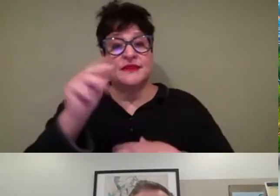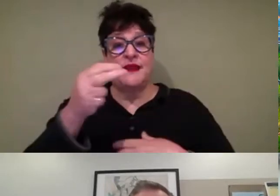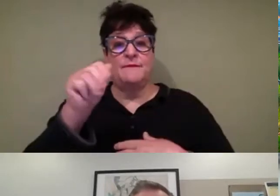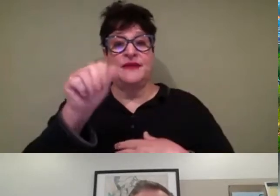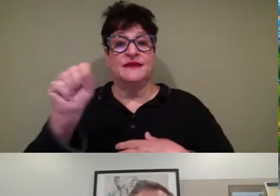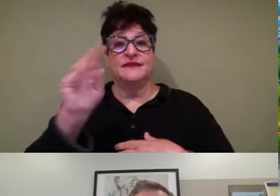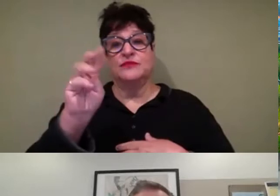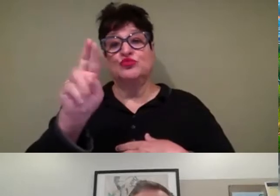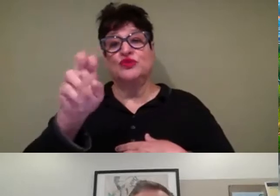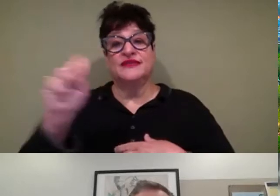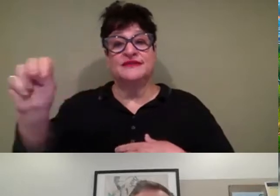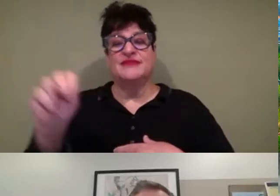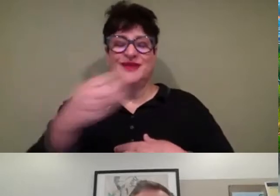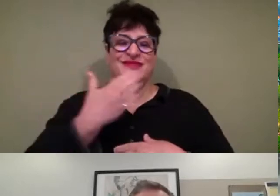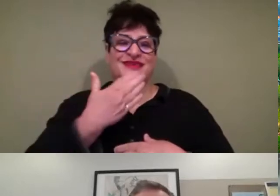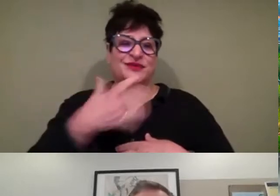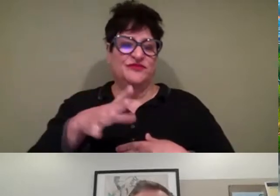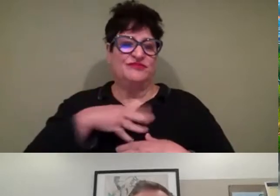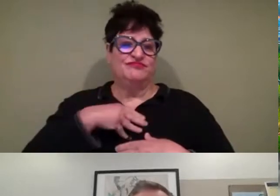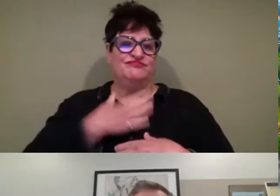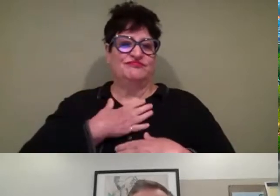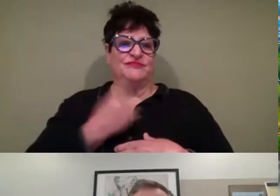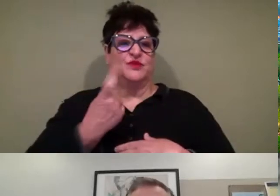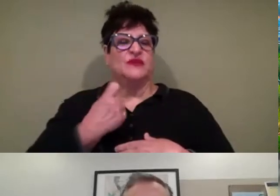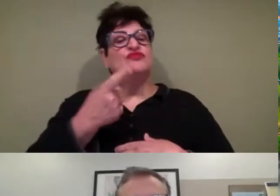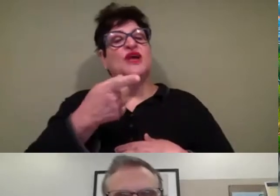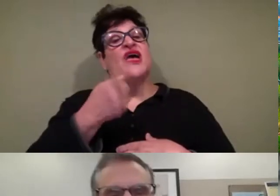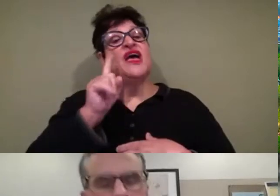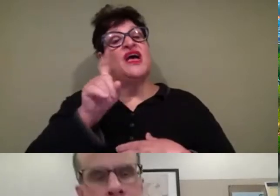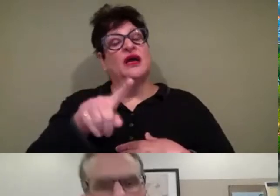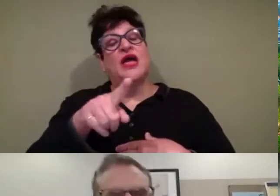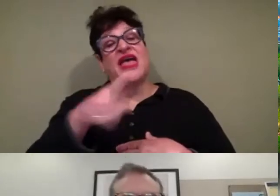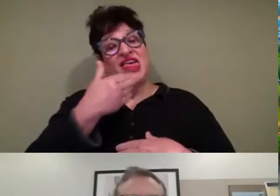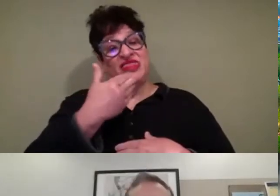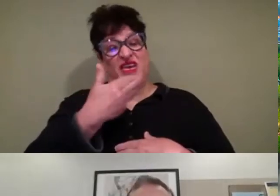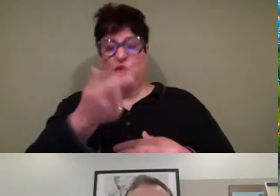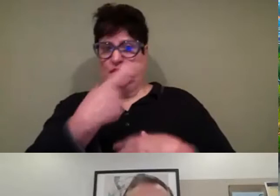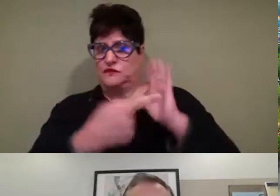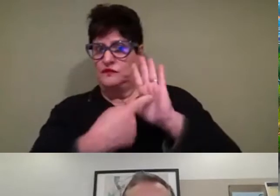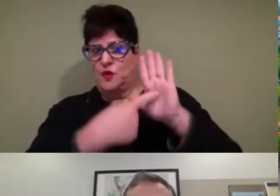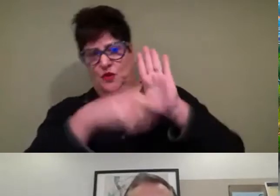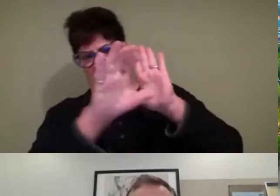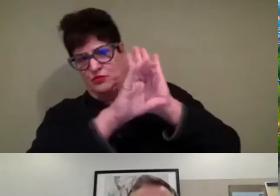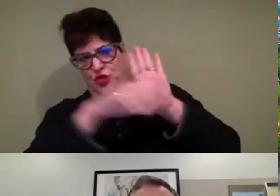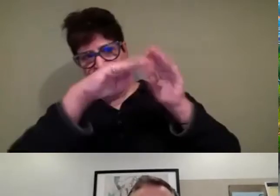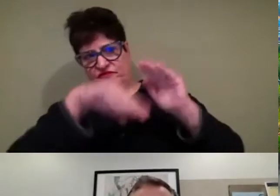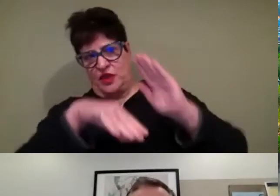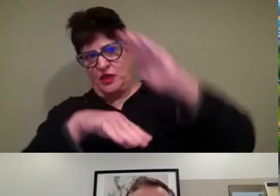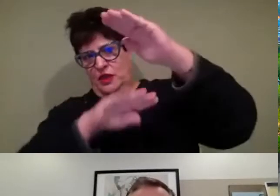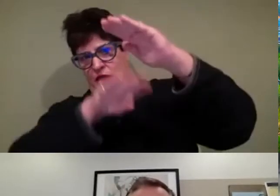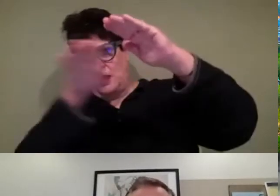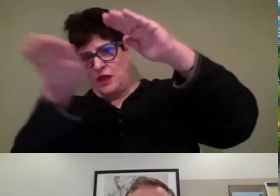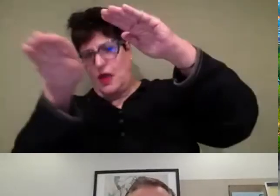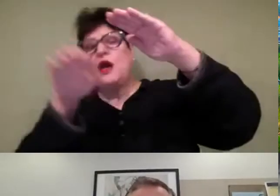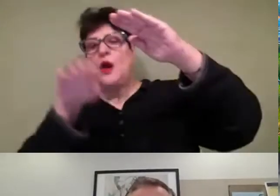Thanks very much for taking my question. I appreciate y'all sharing that graph at the start. I was just taking a look at my screenshot of it, but could